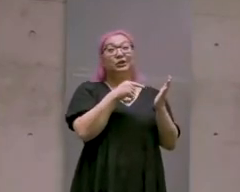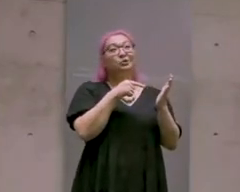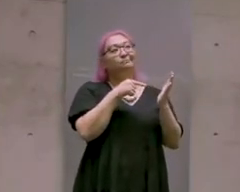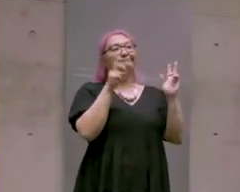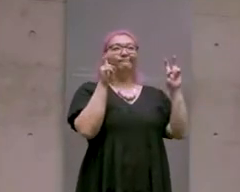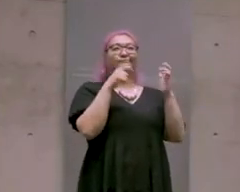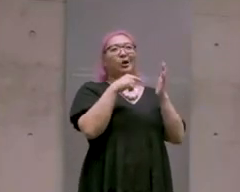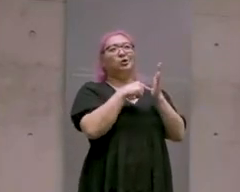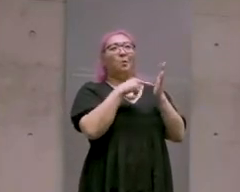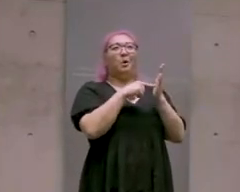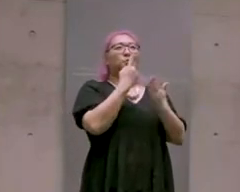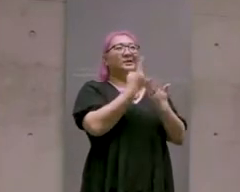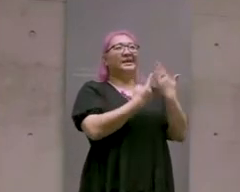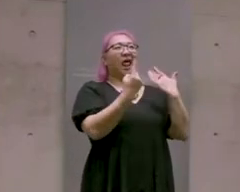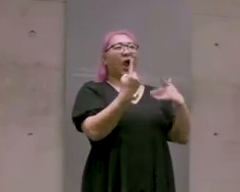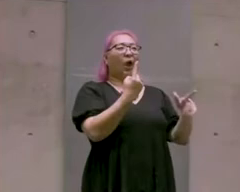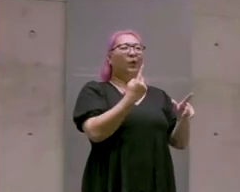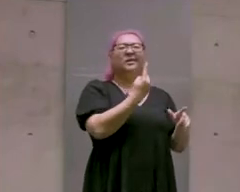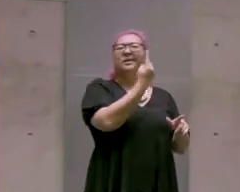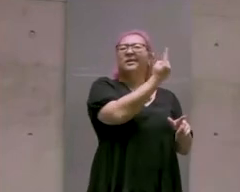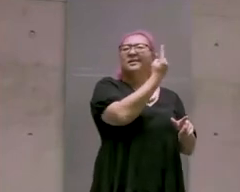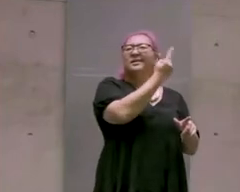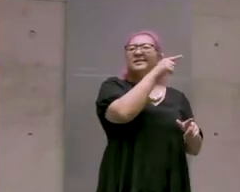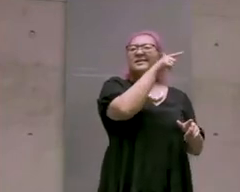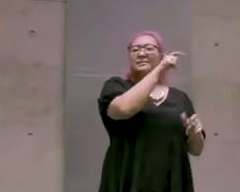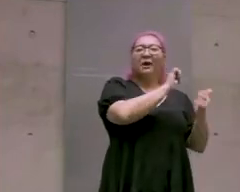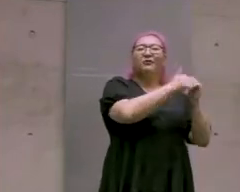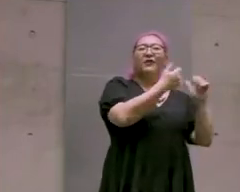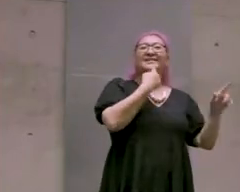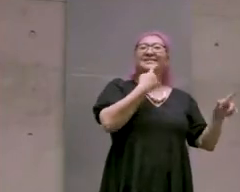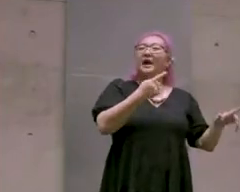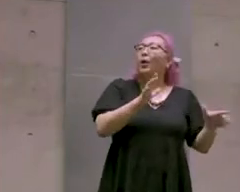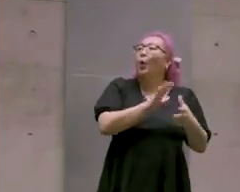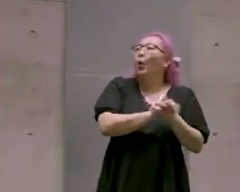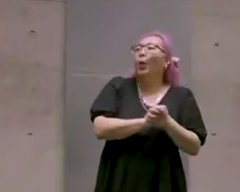that sounds kind of, moody so people think it's art.